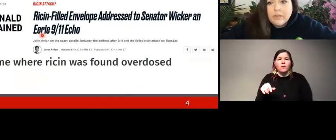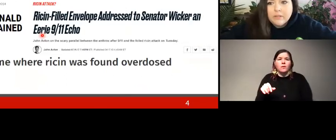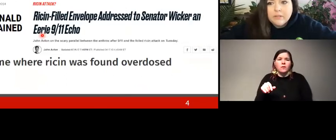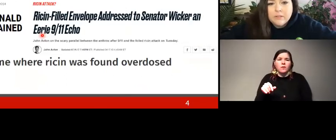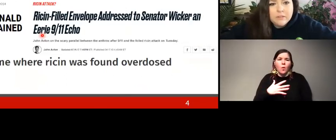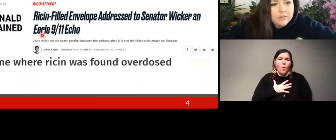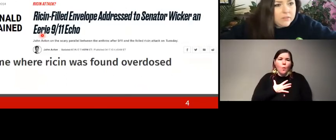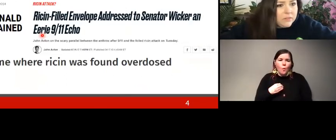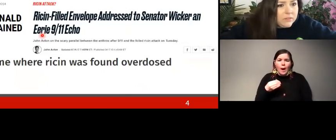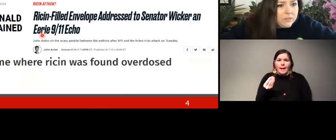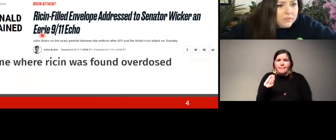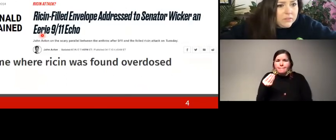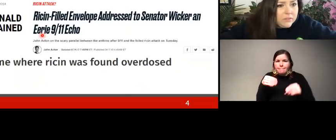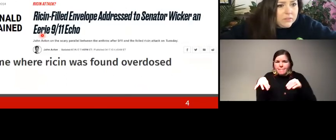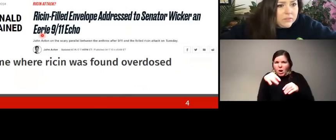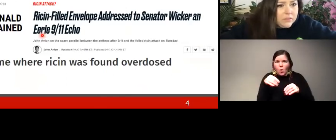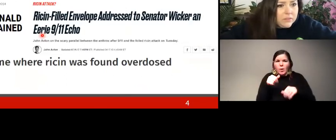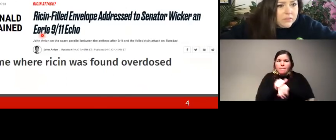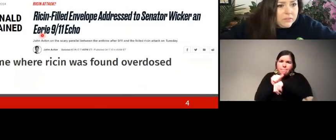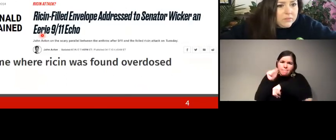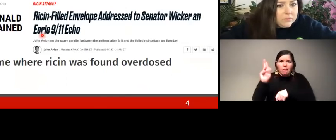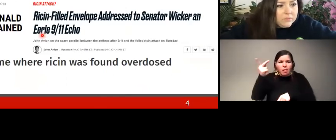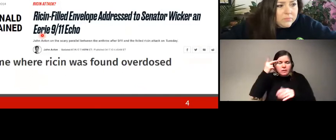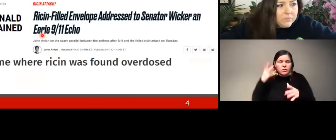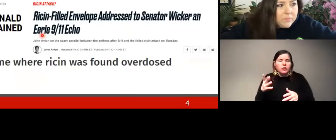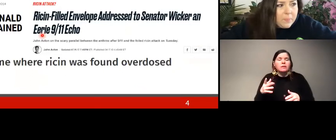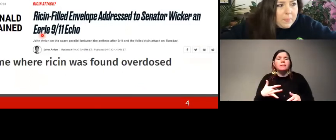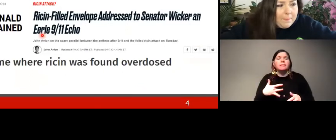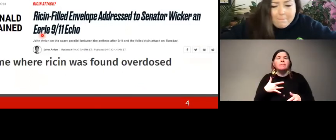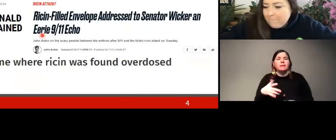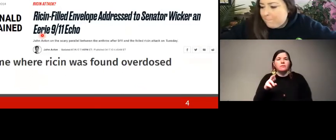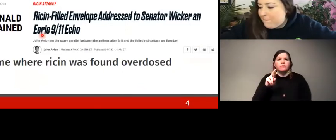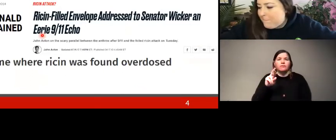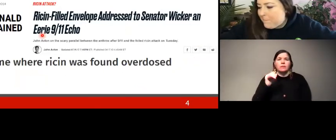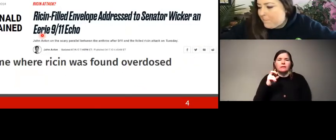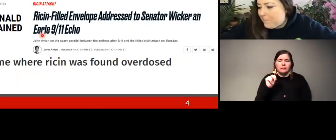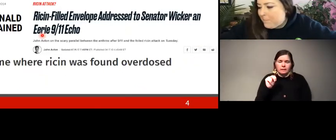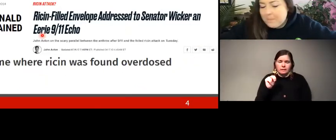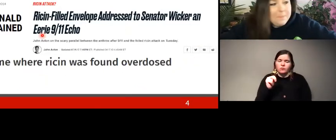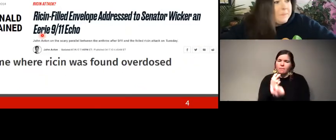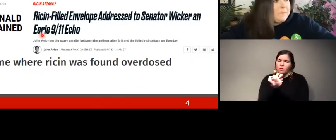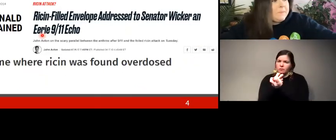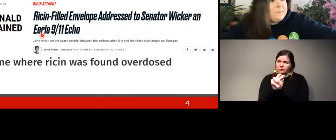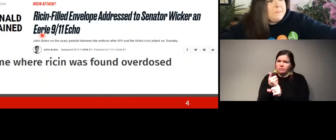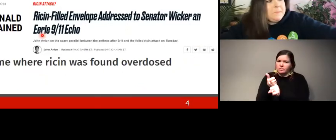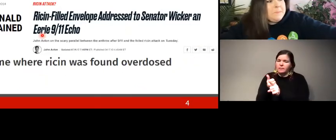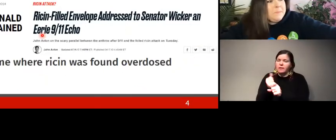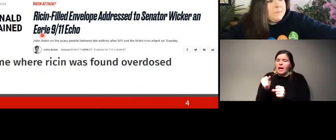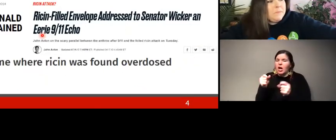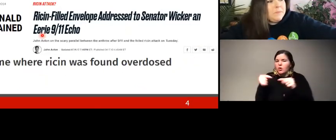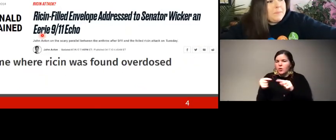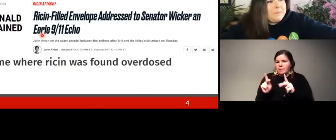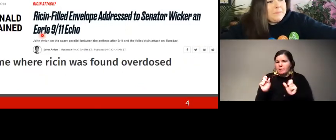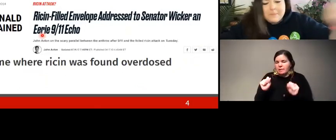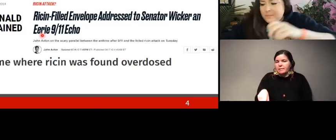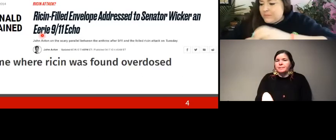to a politician. More times than not, that's what's called ricin. And ricin is a toxin that can harm a lot of people. So these are